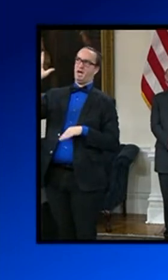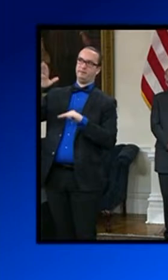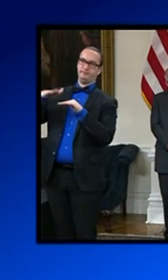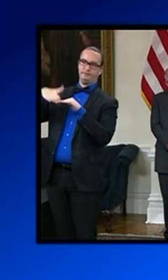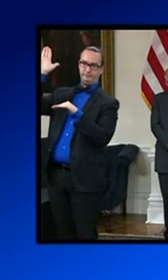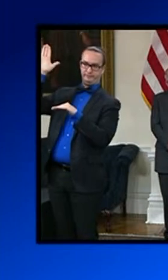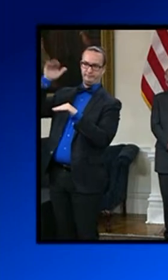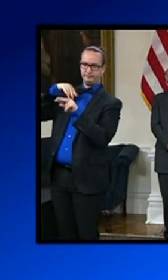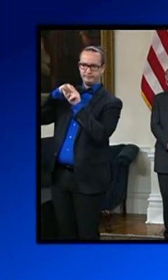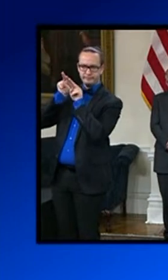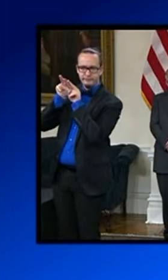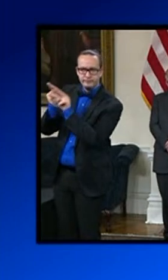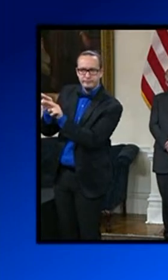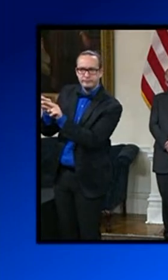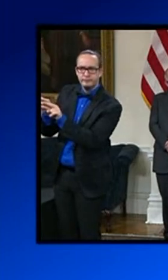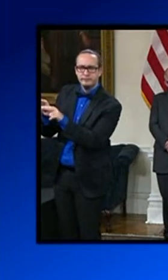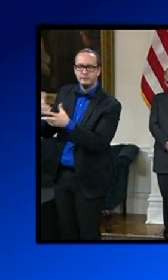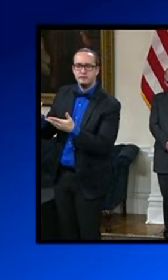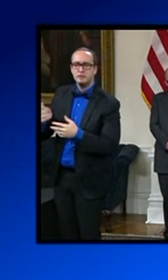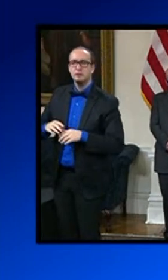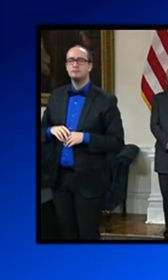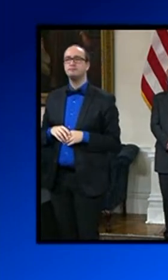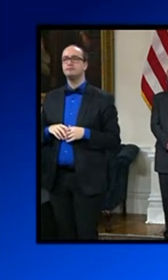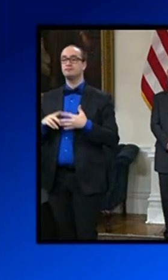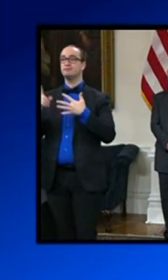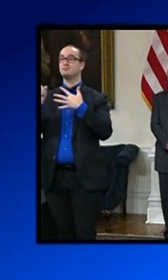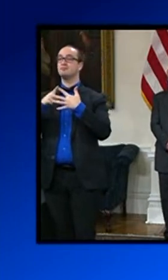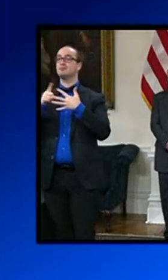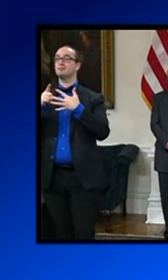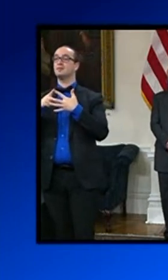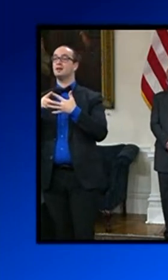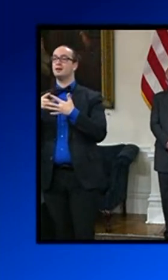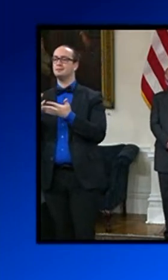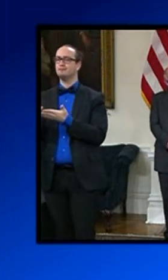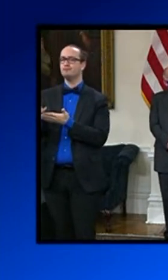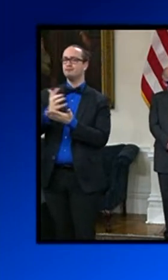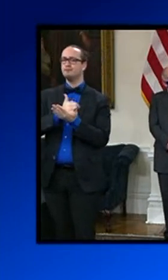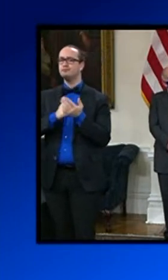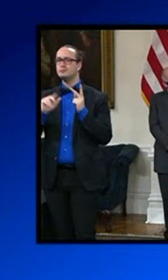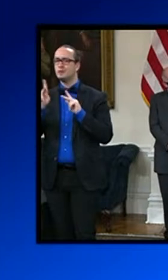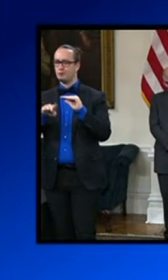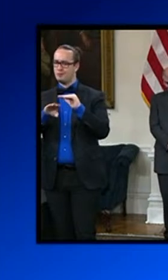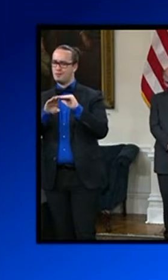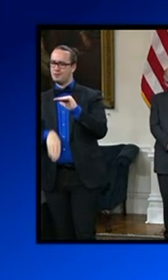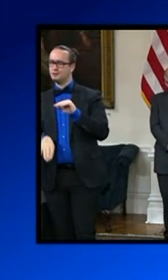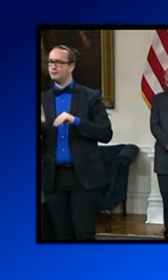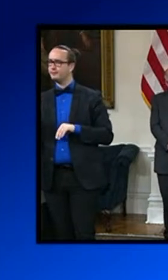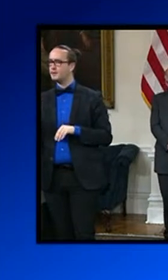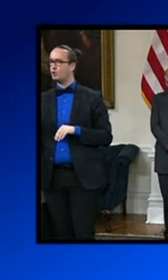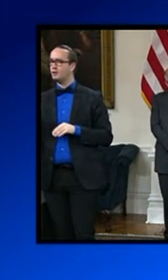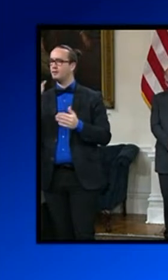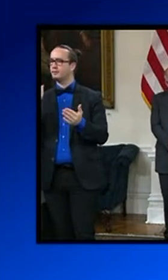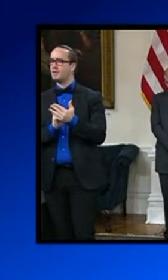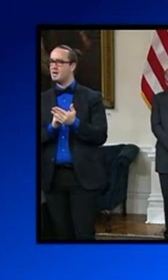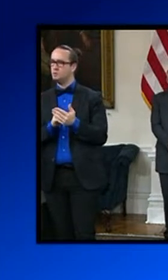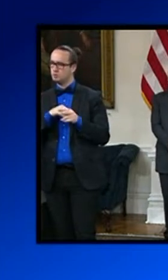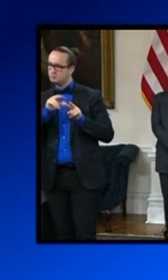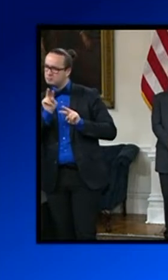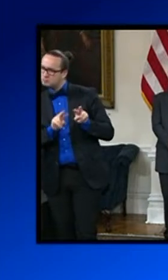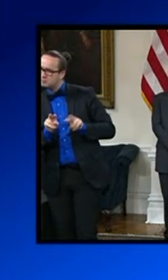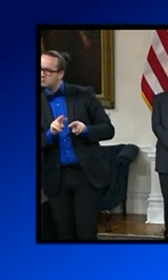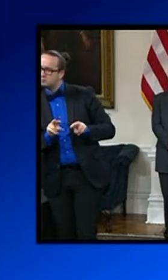income below $49,000, unemployment rate, population older than 25 years of